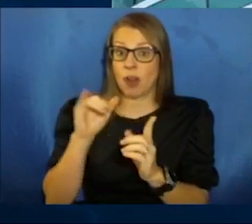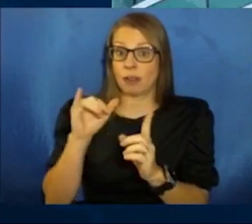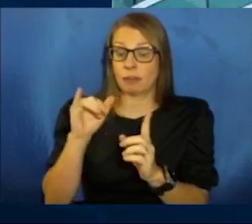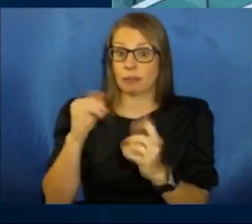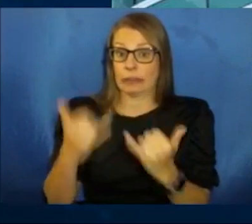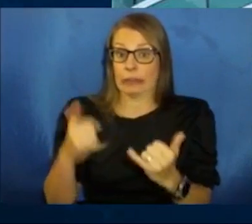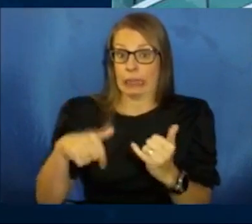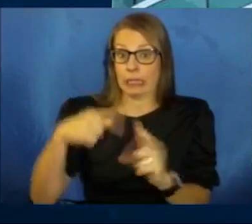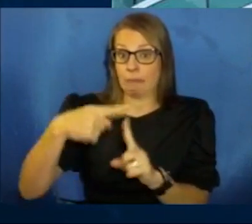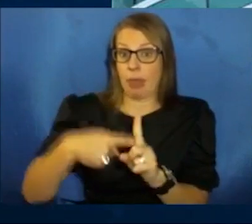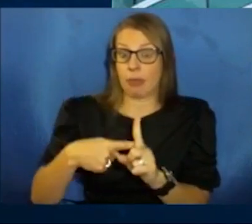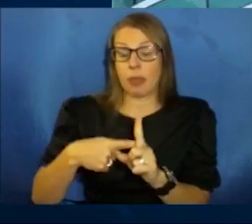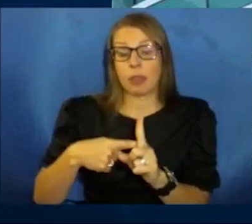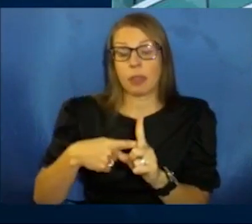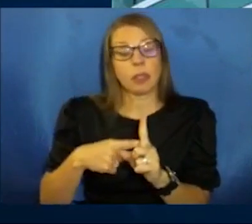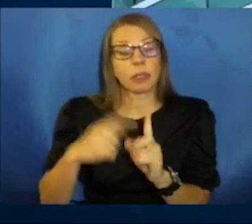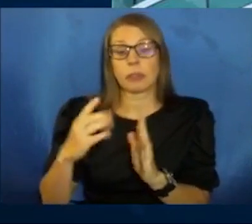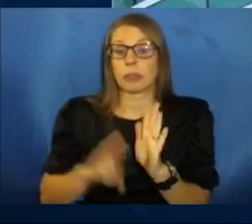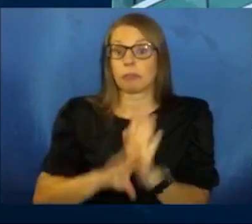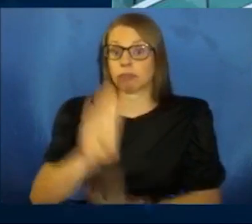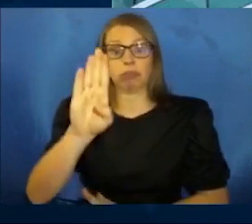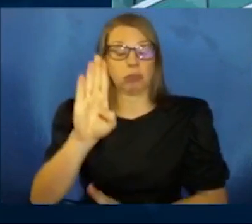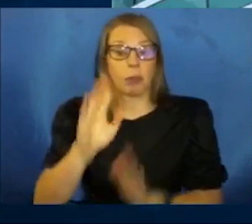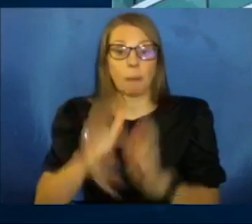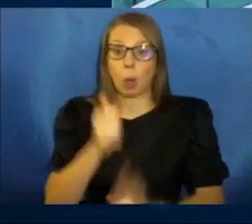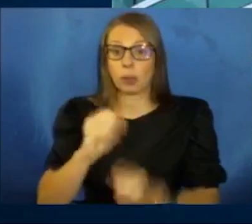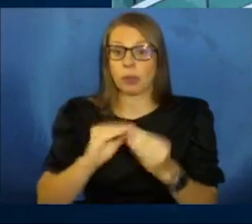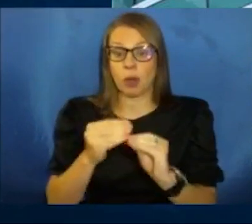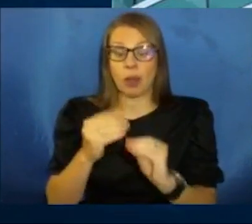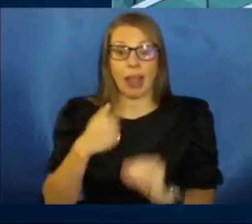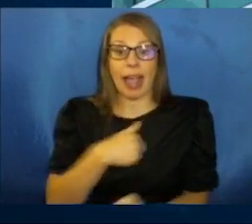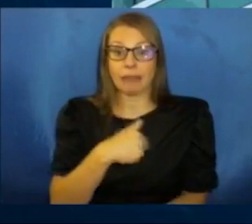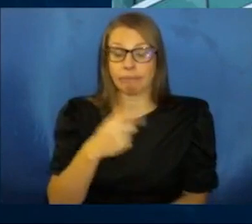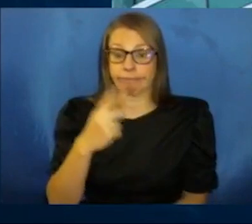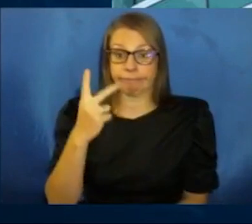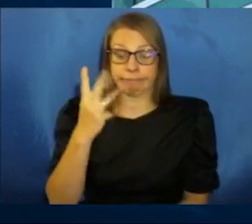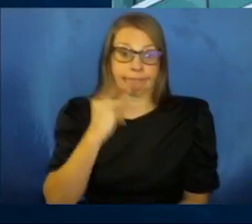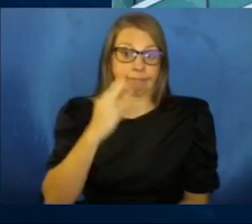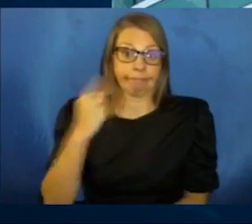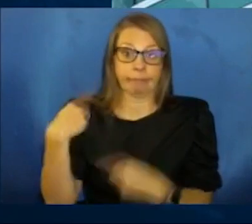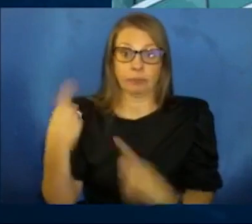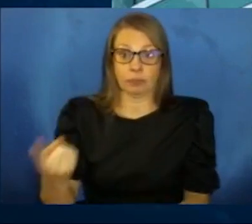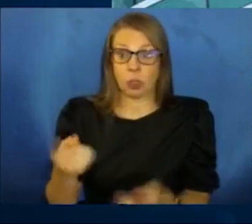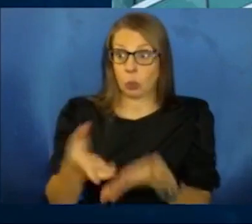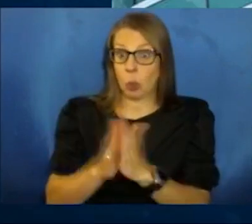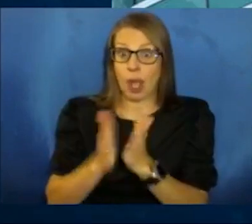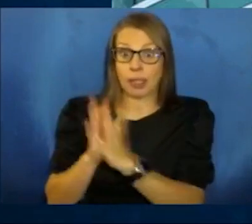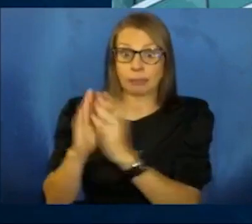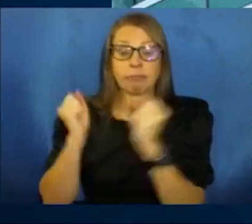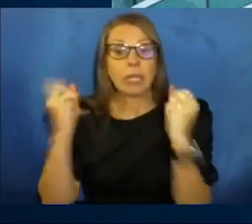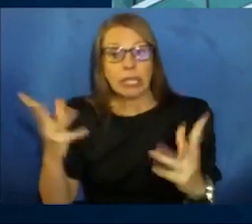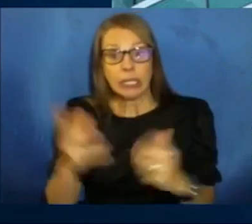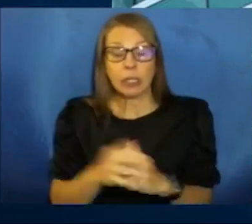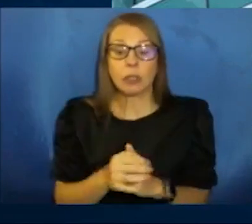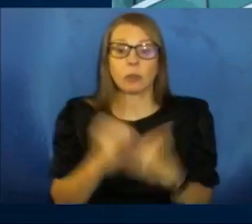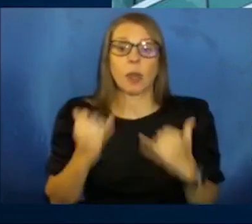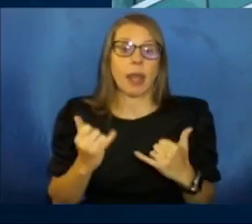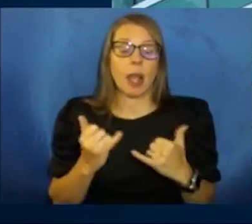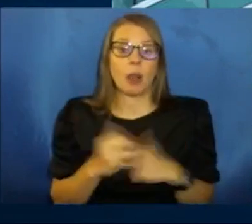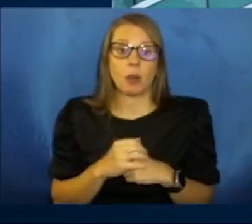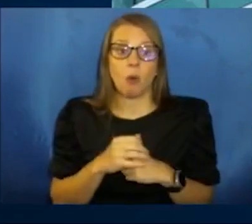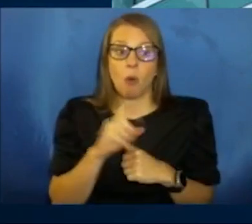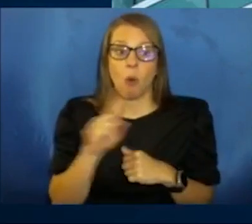seen. Along with that, because of the very large number of requests, we are currently only able to